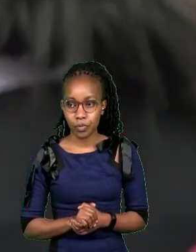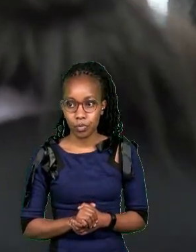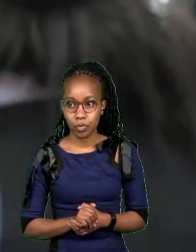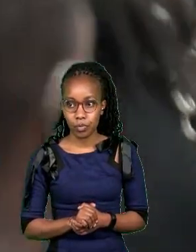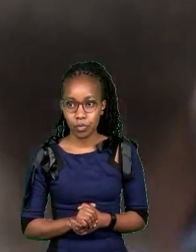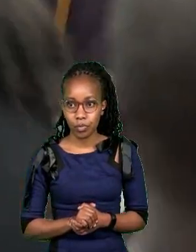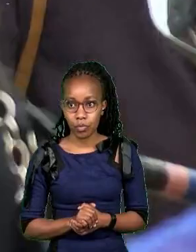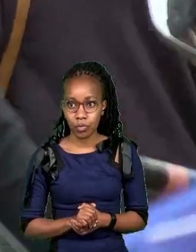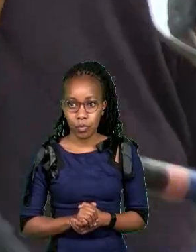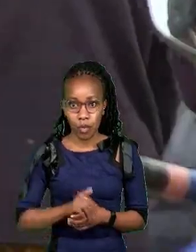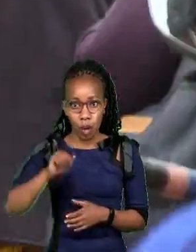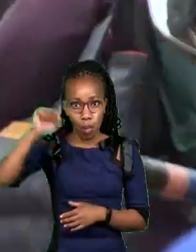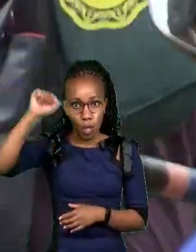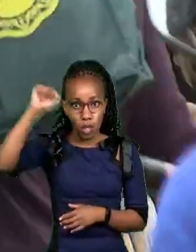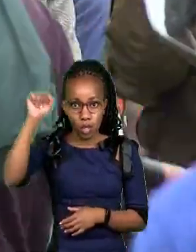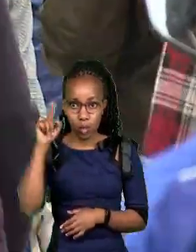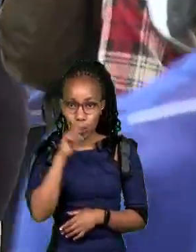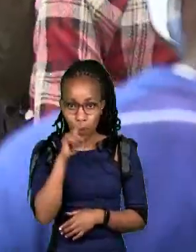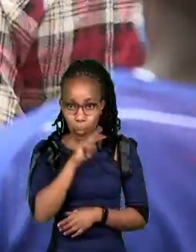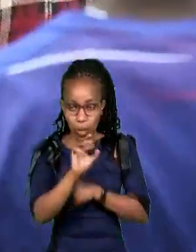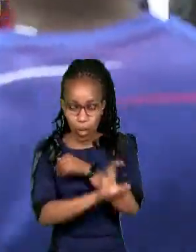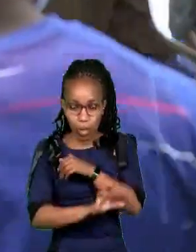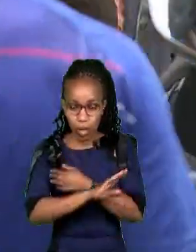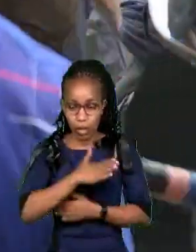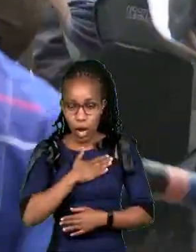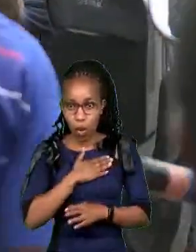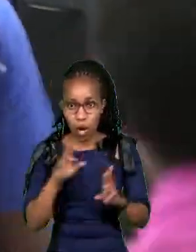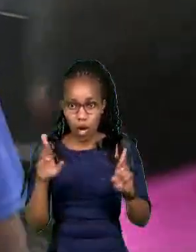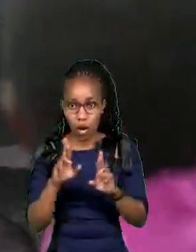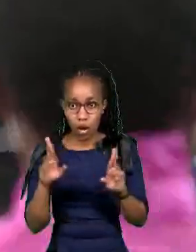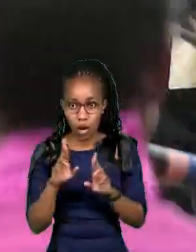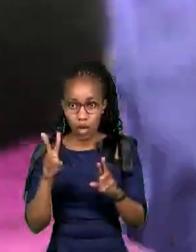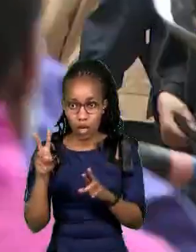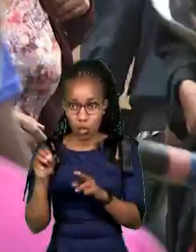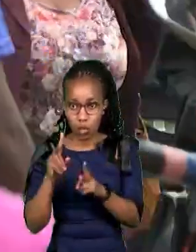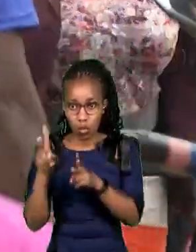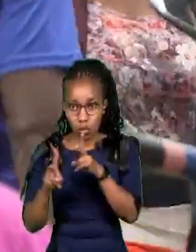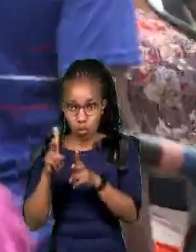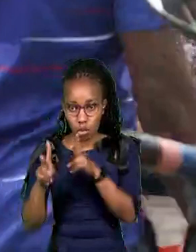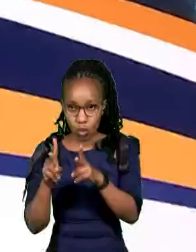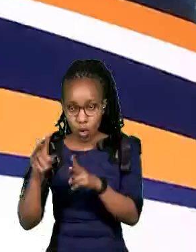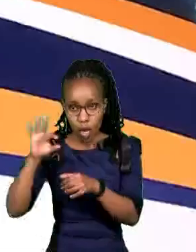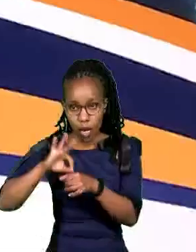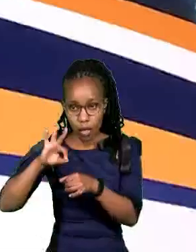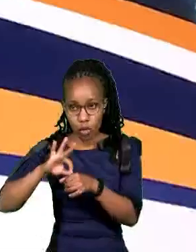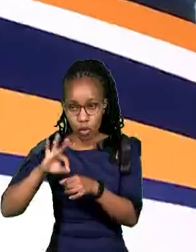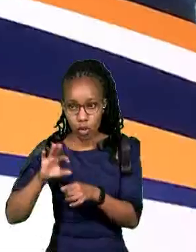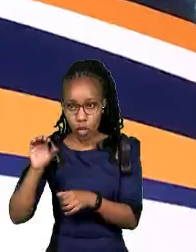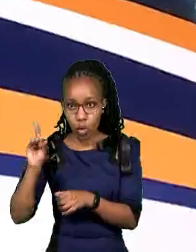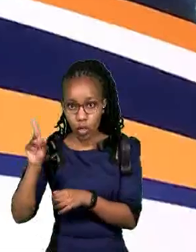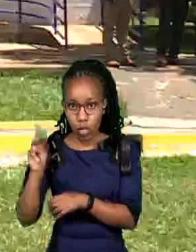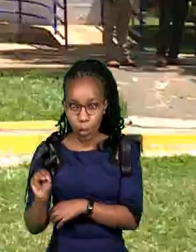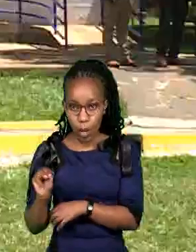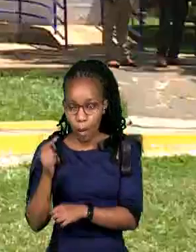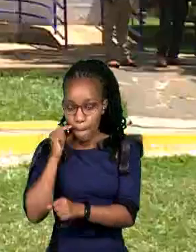As the political steam is getting hotter in the country in readiness for the much anticipated 2022 general elections, the ODM party has